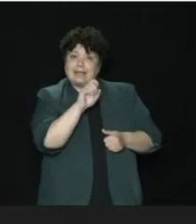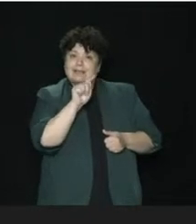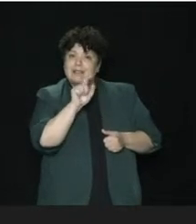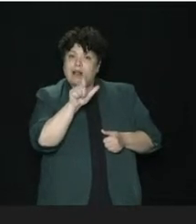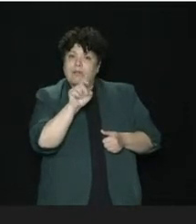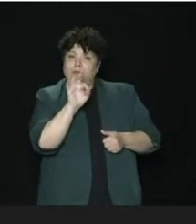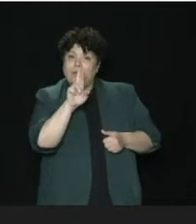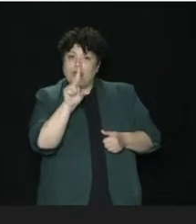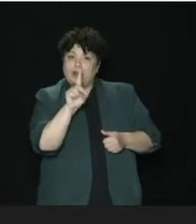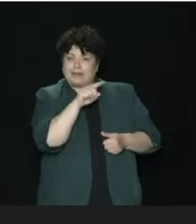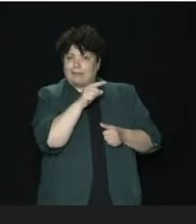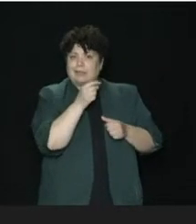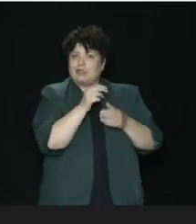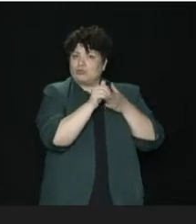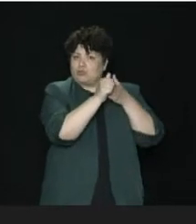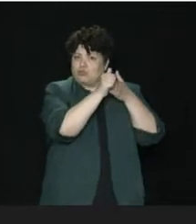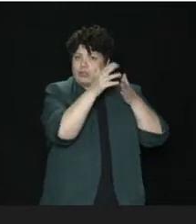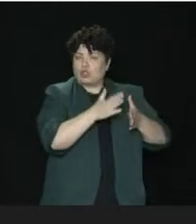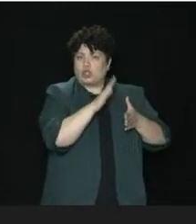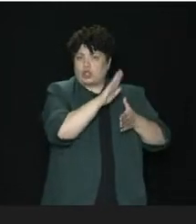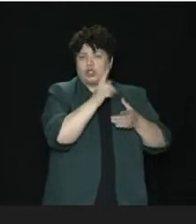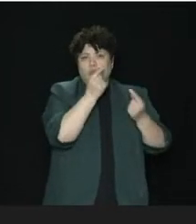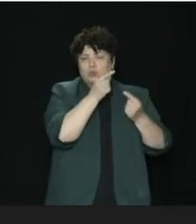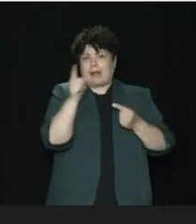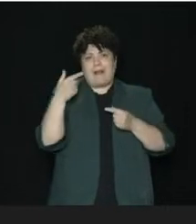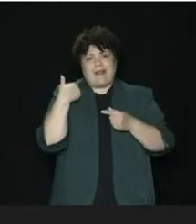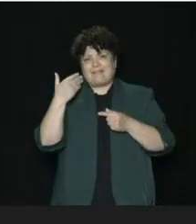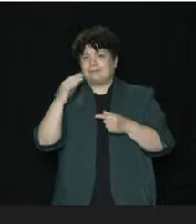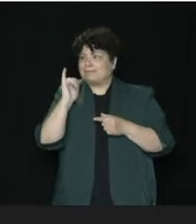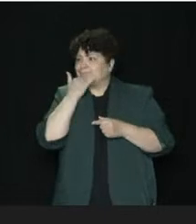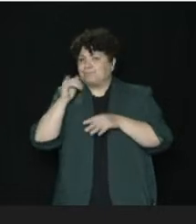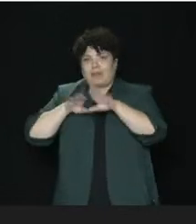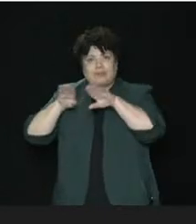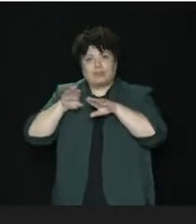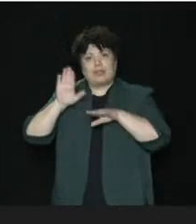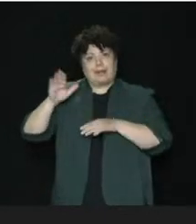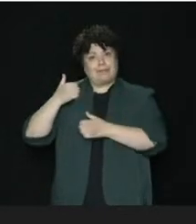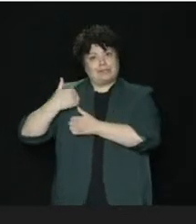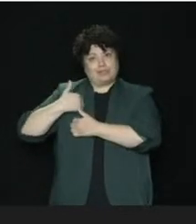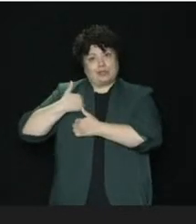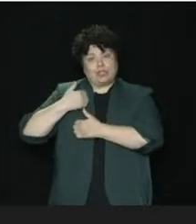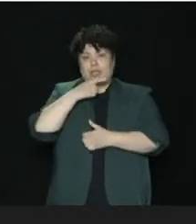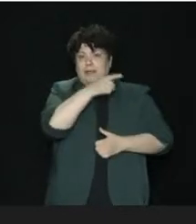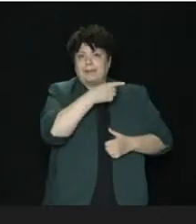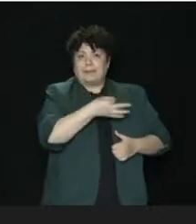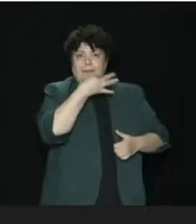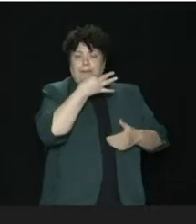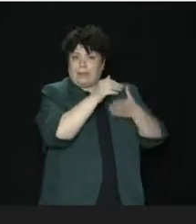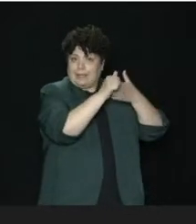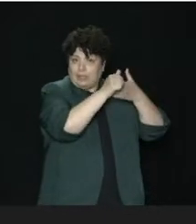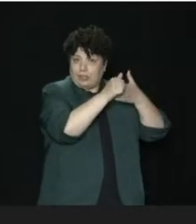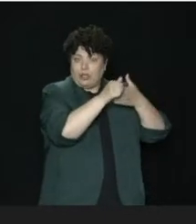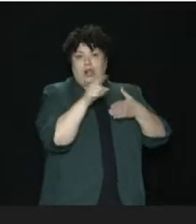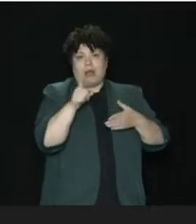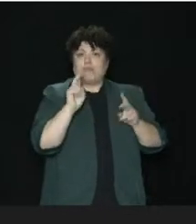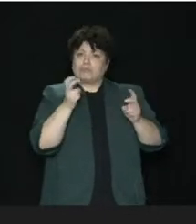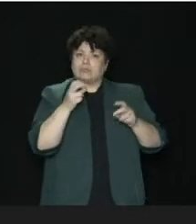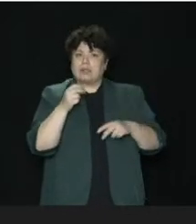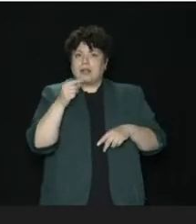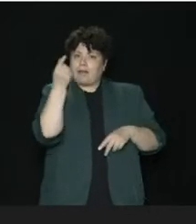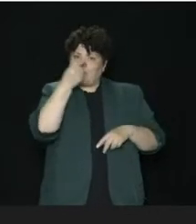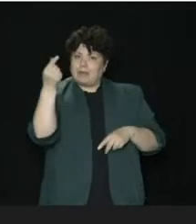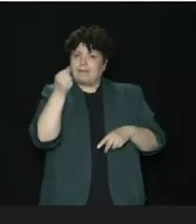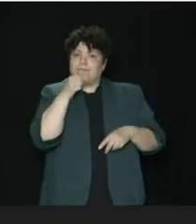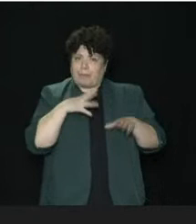fighting accusations of misconduct in the military. You said it's because of her leadership that you call yourselves a feminist government. So why does it seem like the Liberals